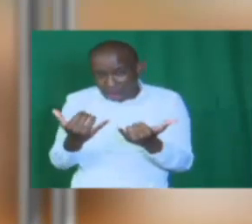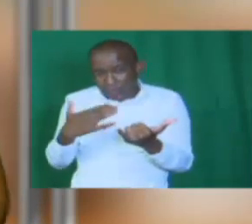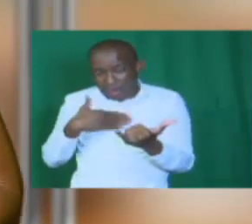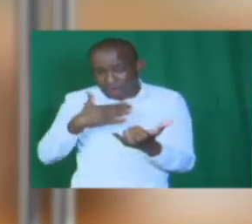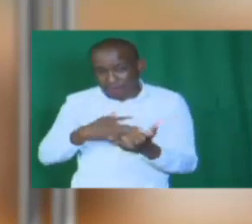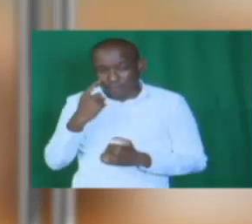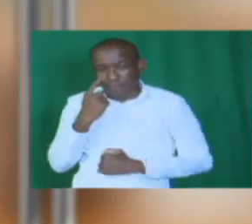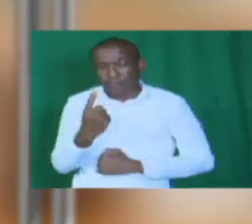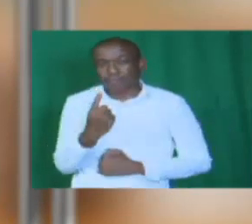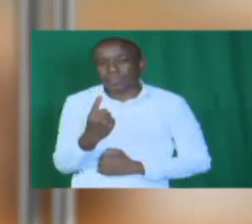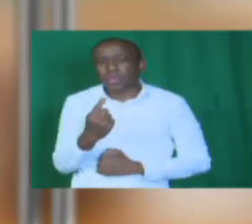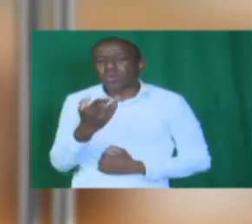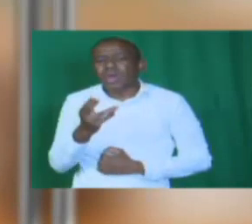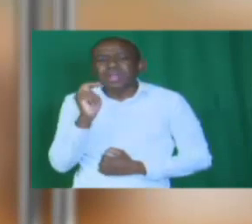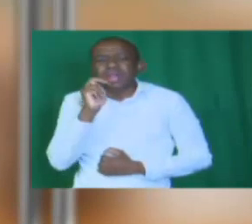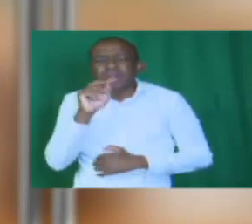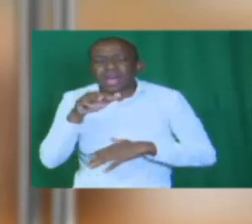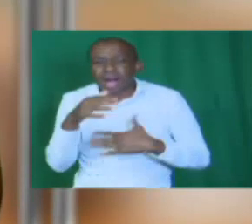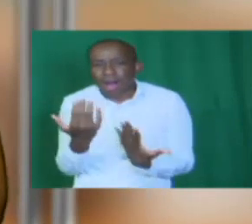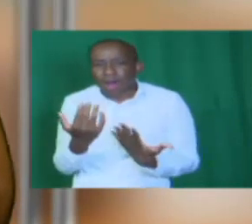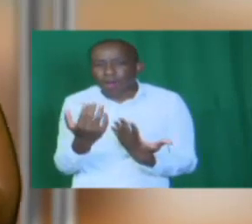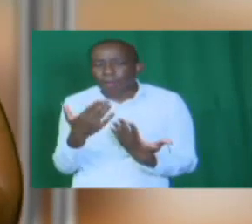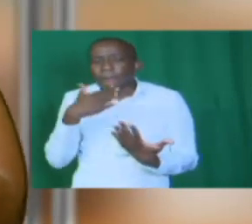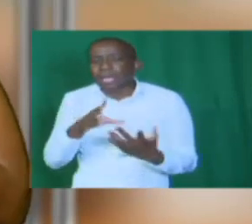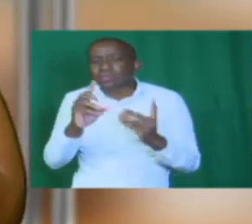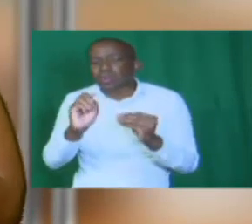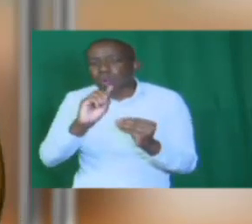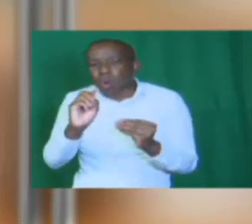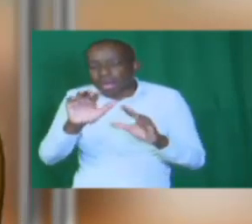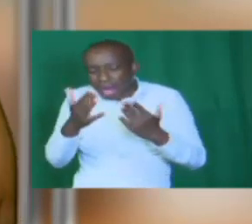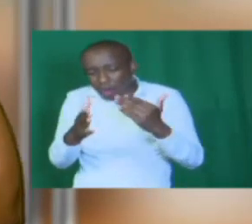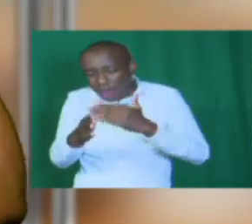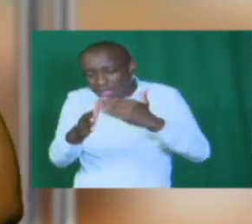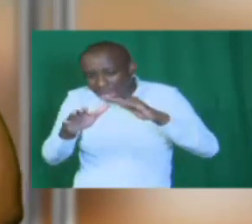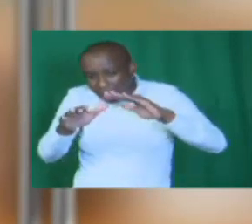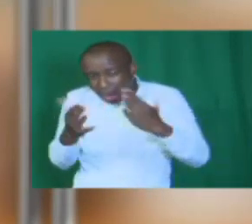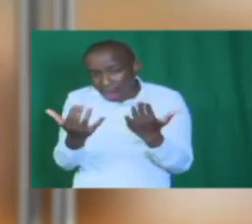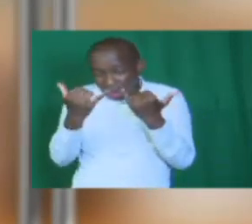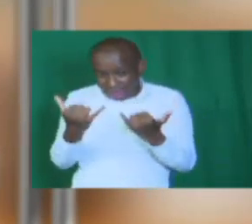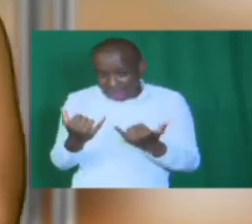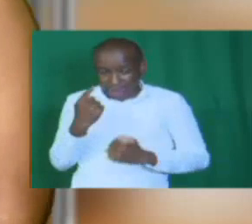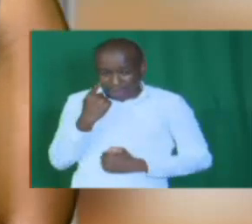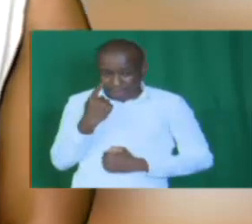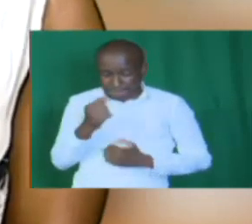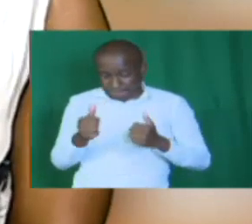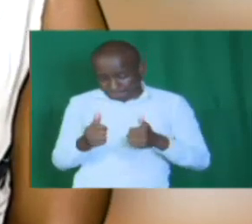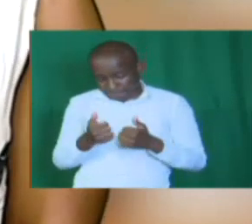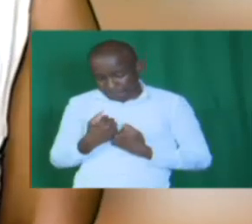is it that is expected of you as you respond to questions? Let us look at the